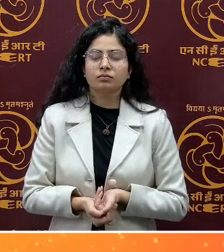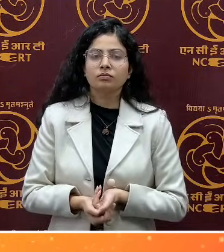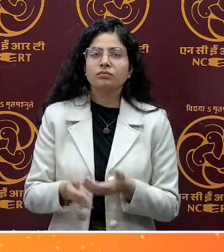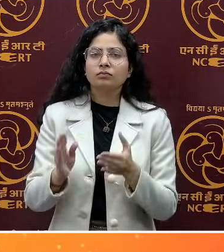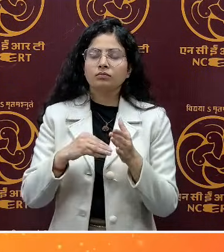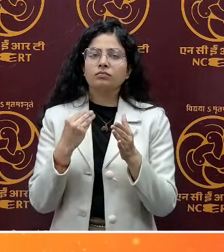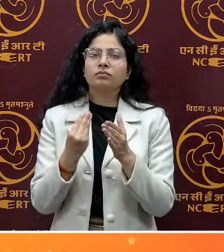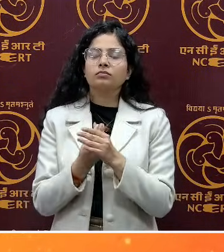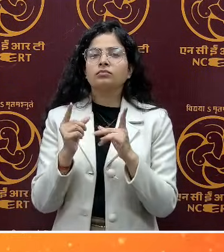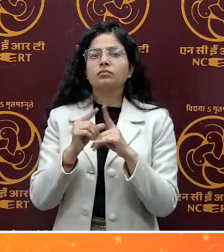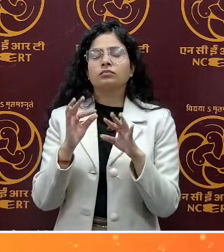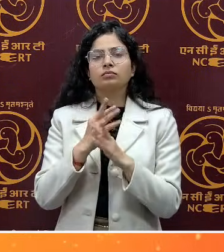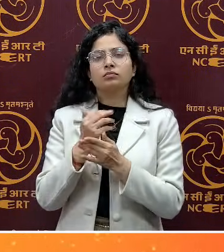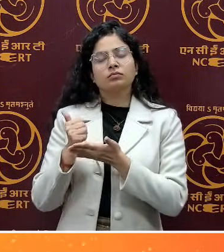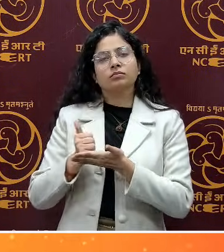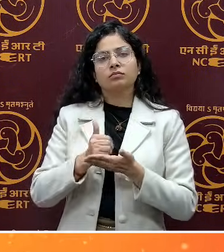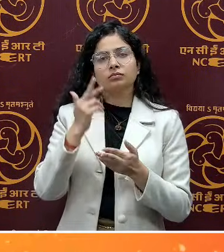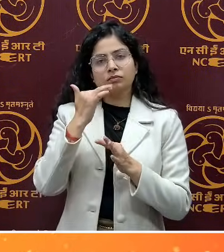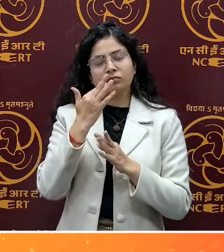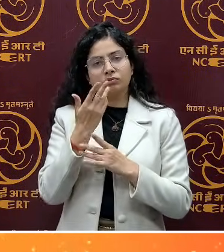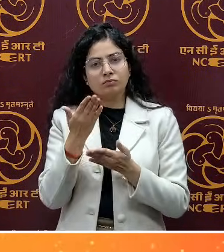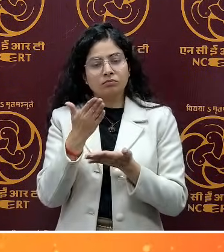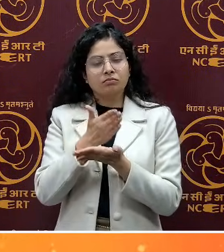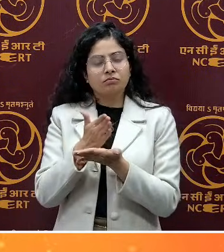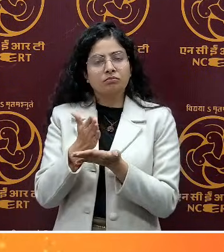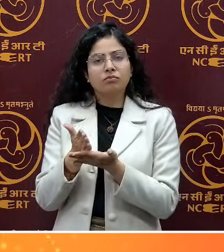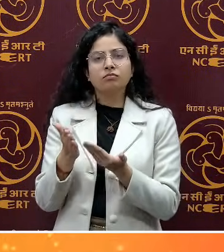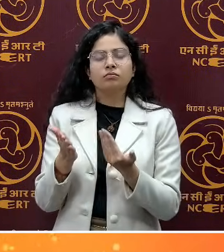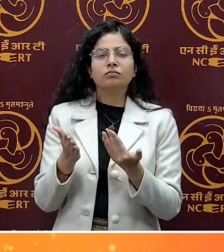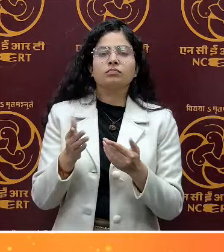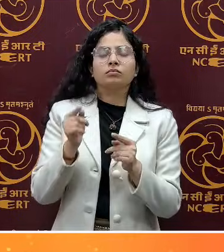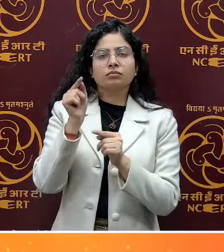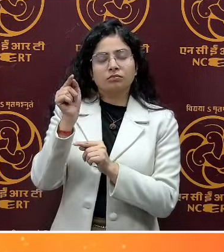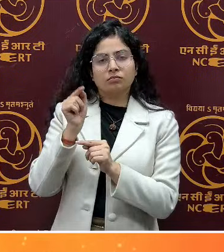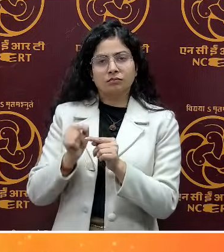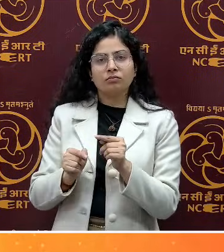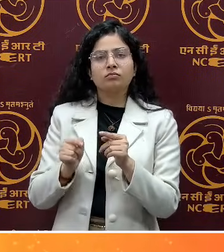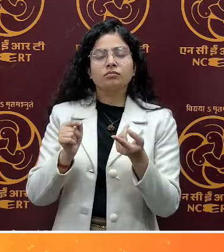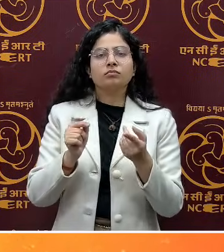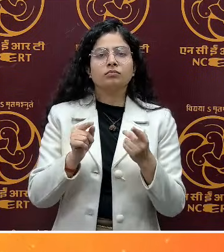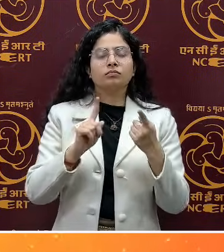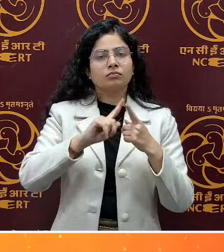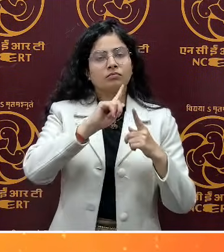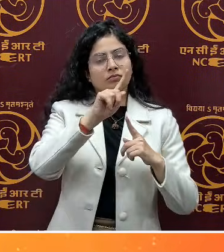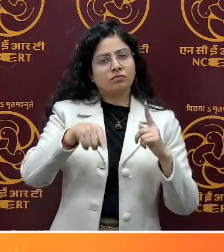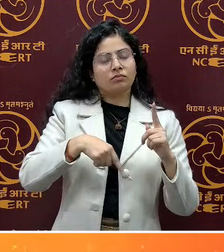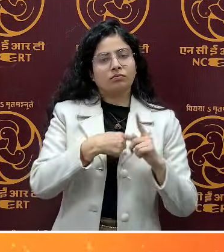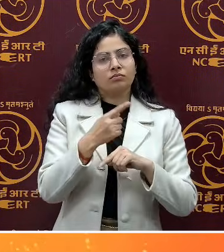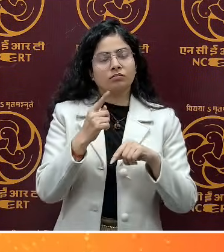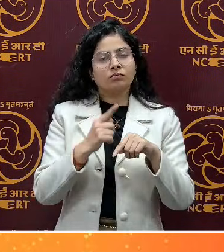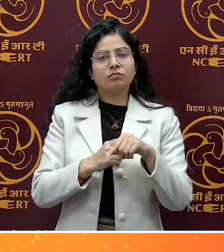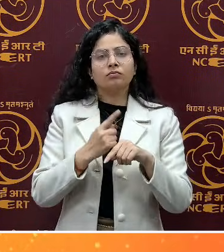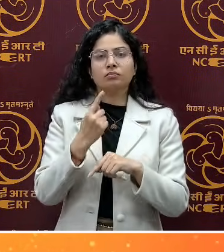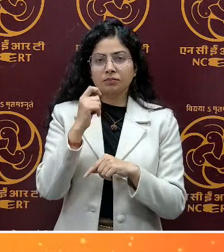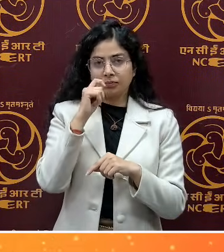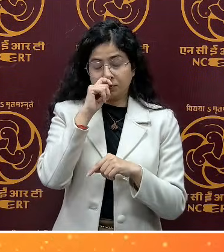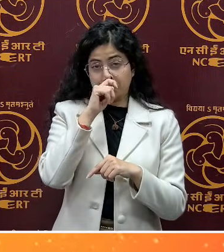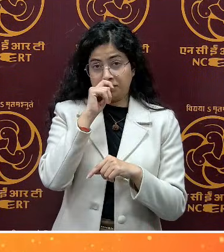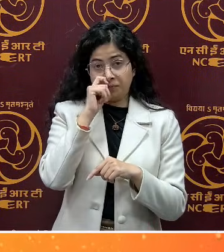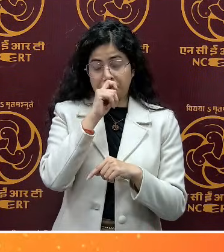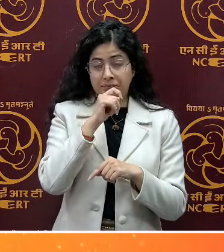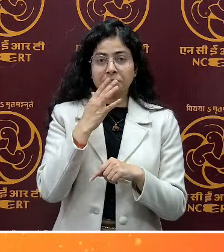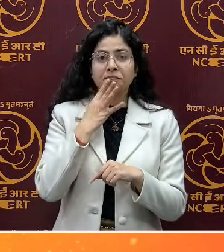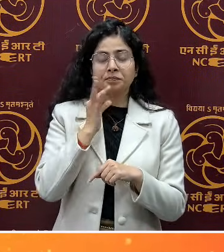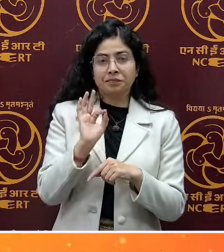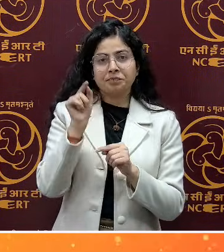only help because we are the part, we are the factors which are there in the ecosystem, one of the majorly